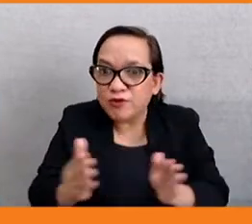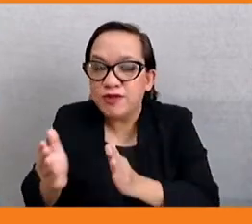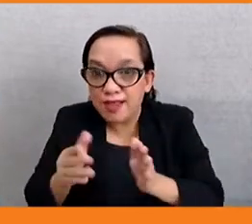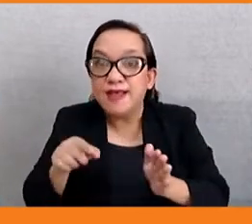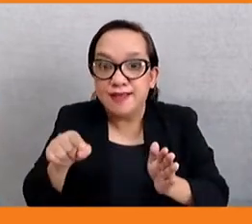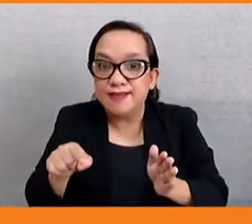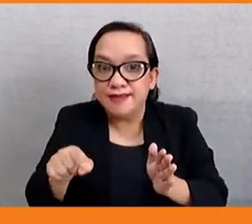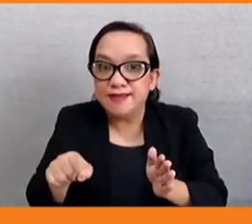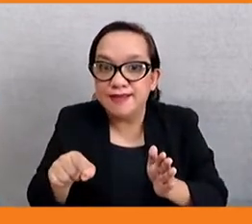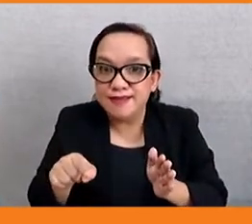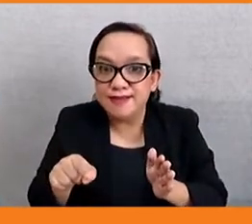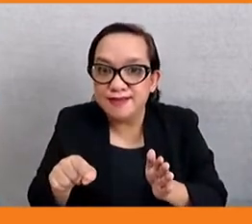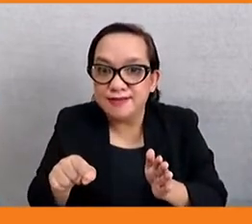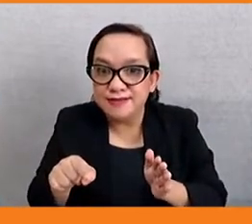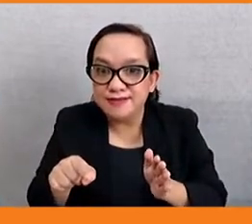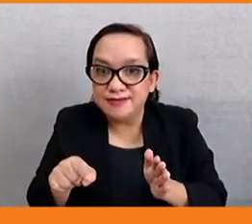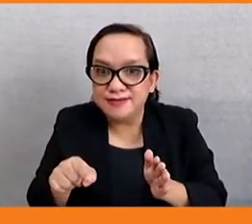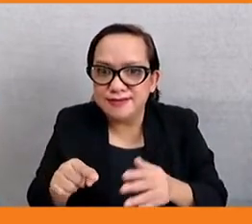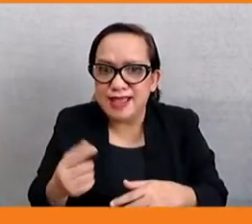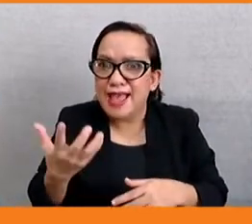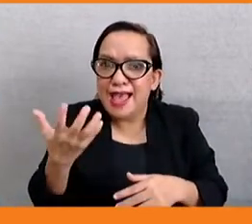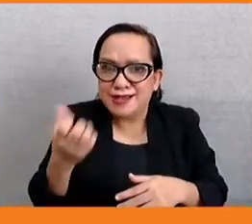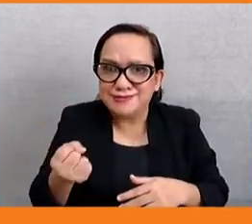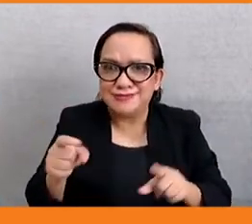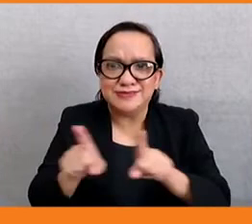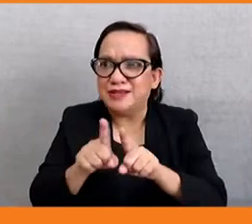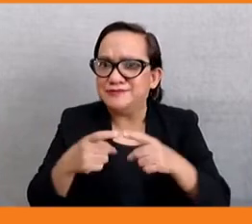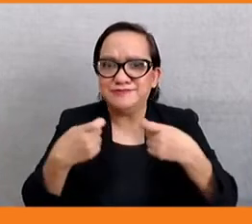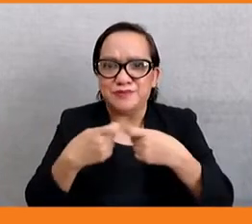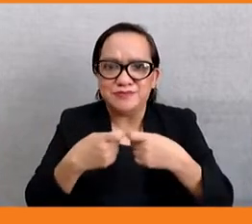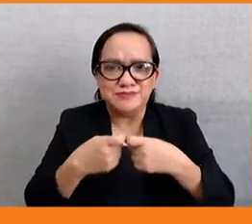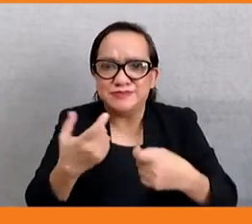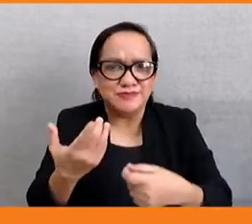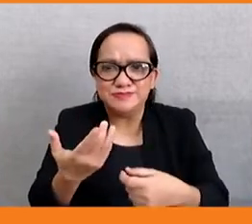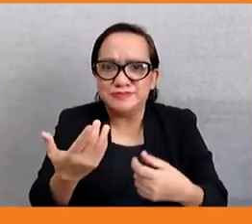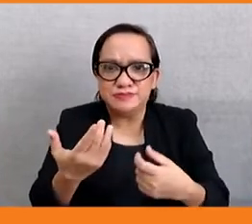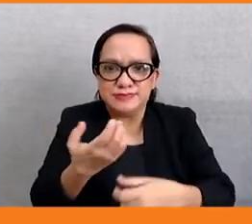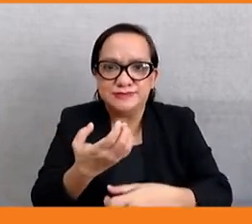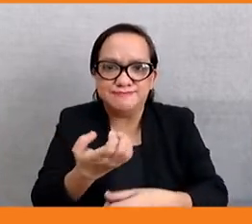we officially decided to withdraw our financing from new coal-fired power plants.